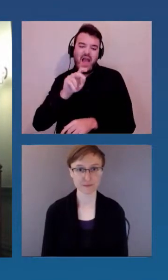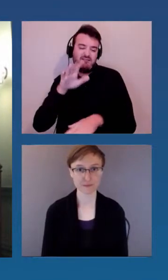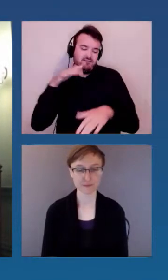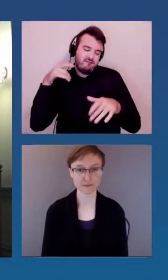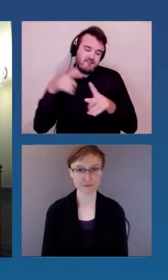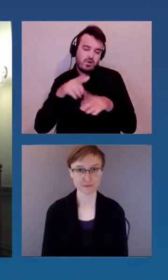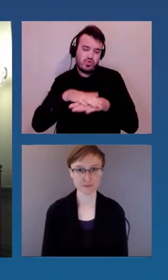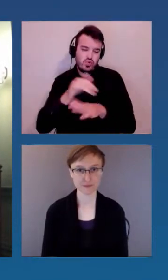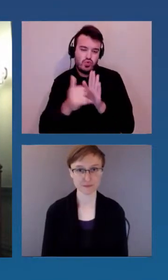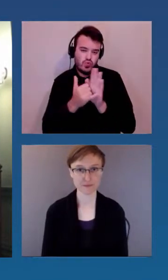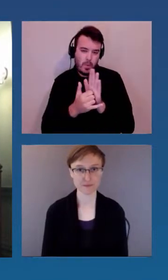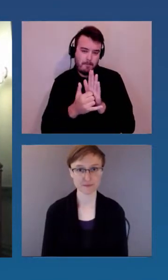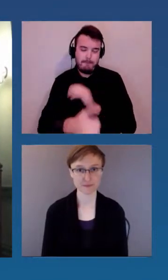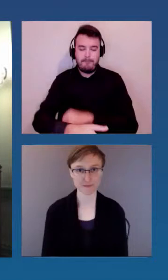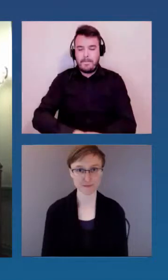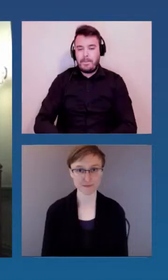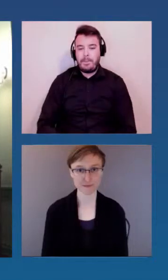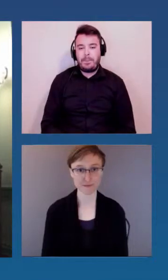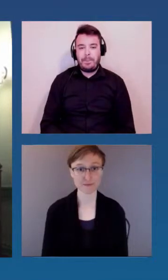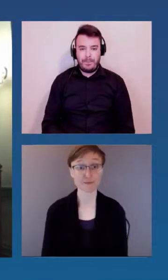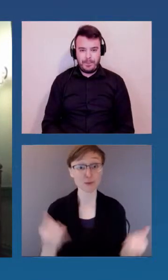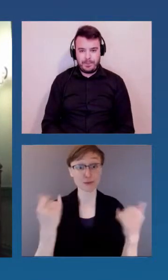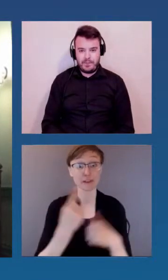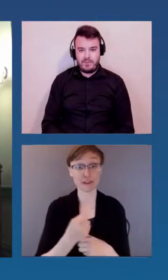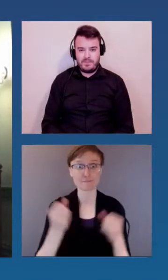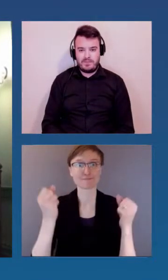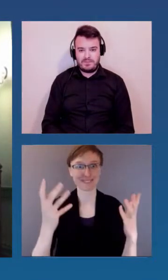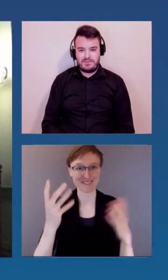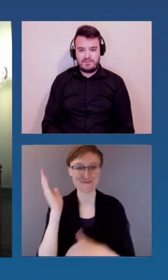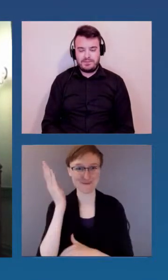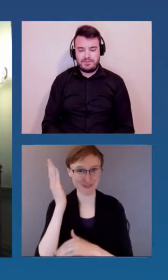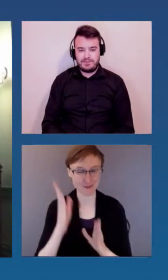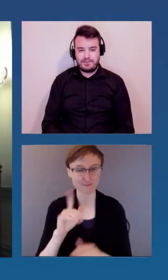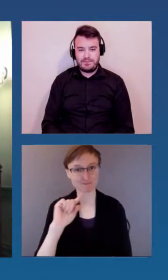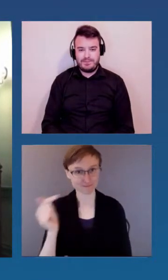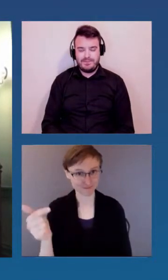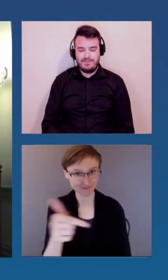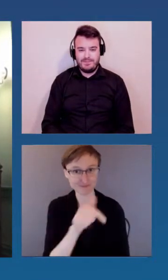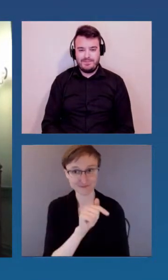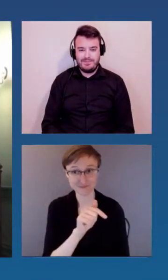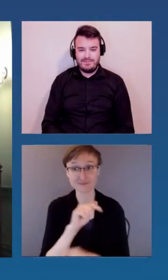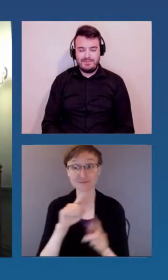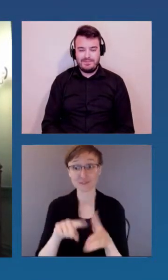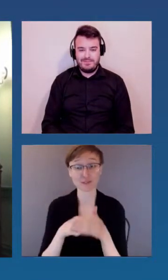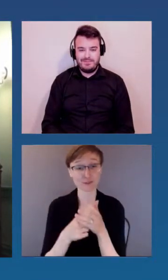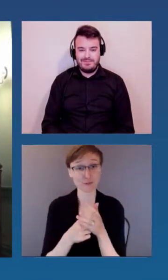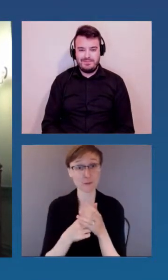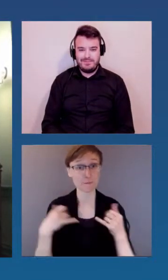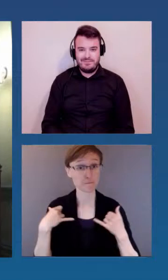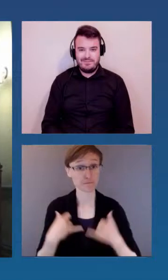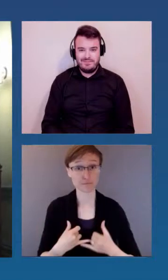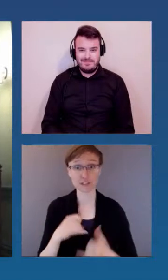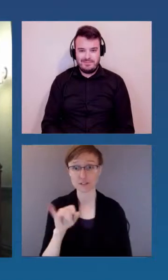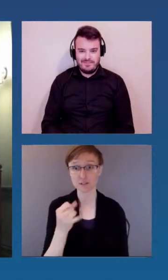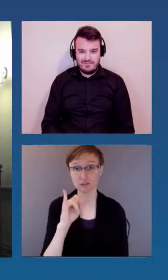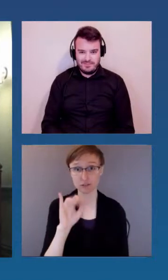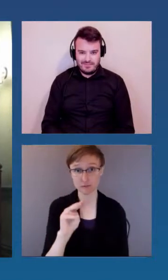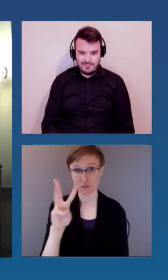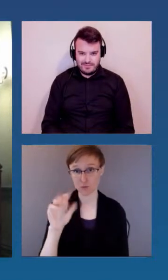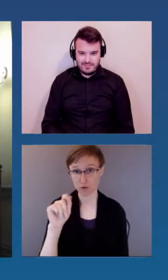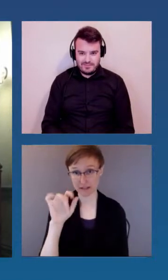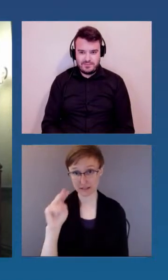we have many speakers who will be making remarks, starting with Mayor Jim Watson, Dr. Vera Etches,